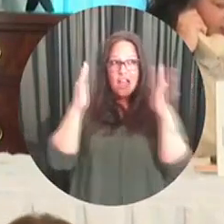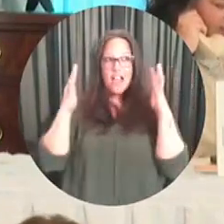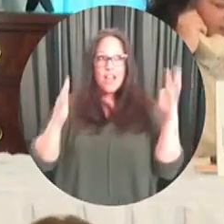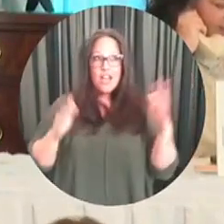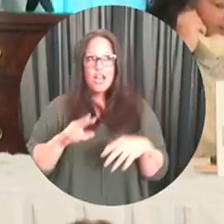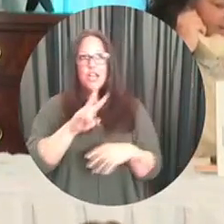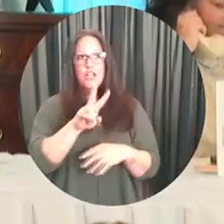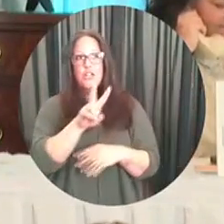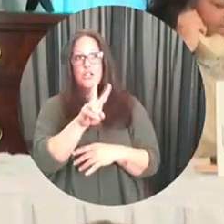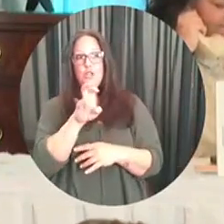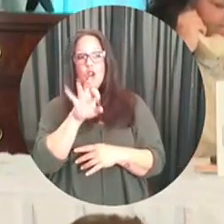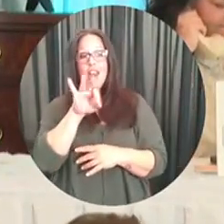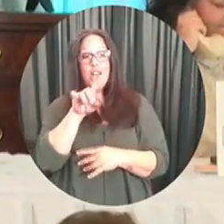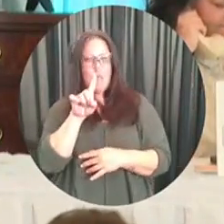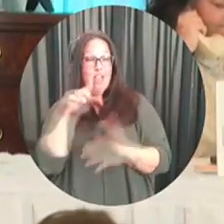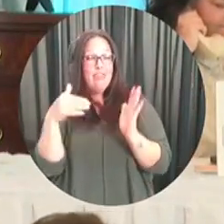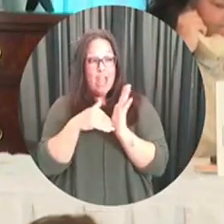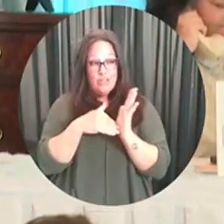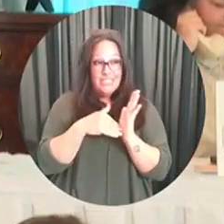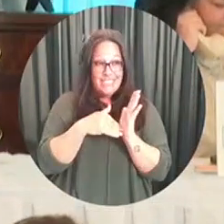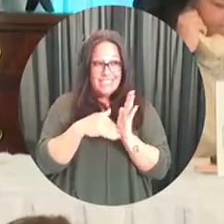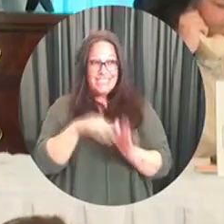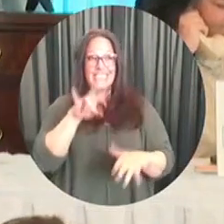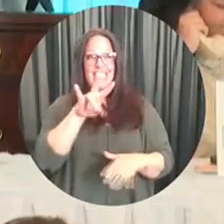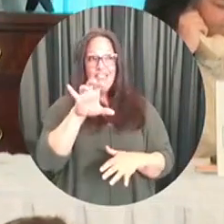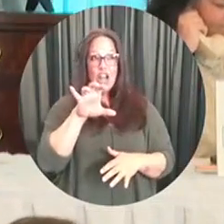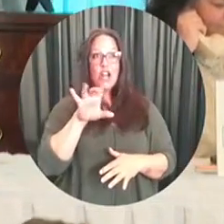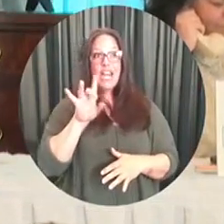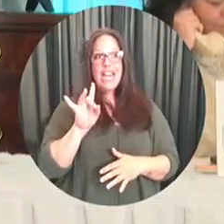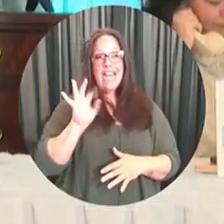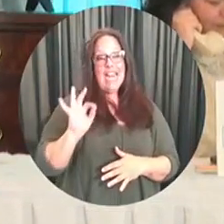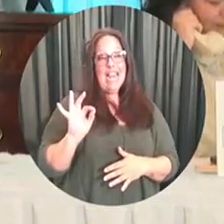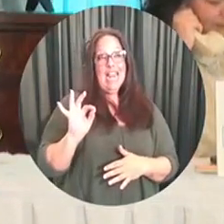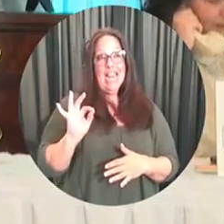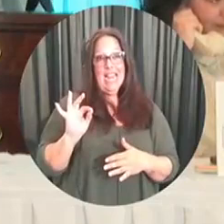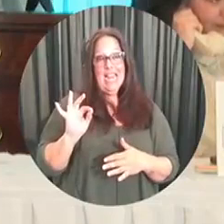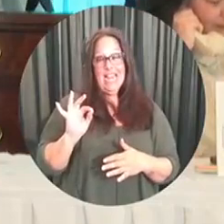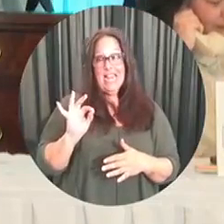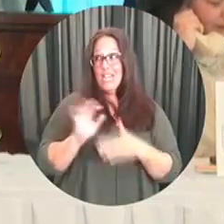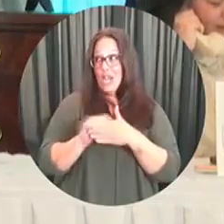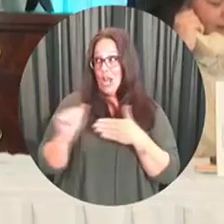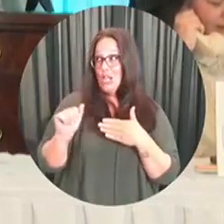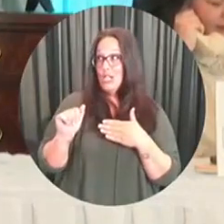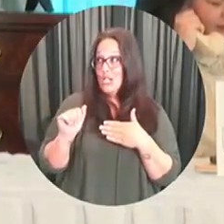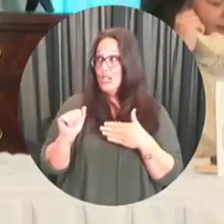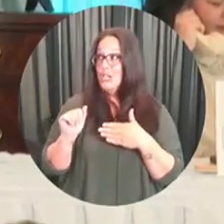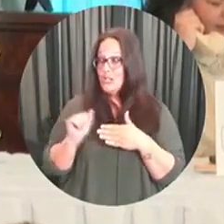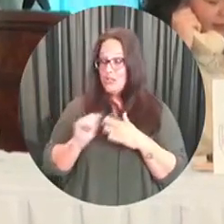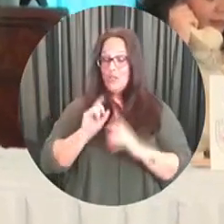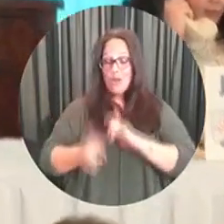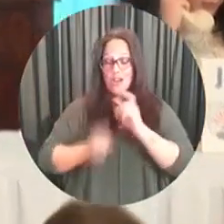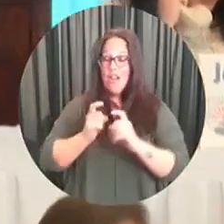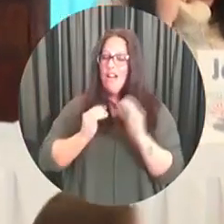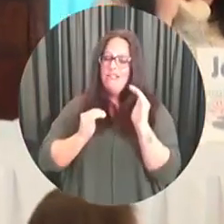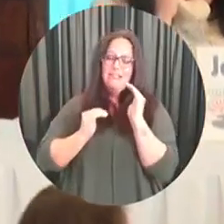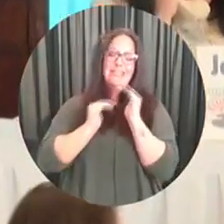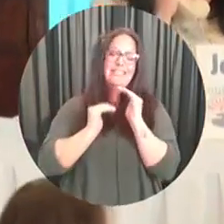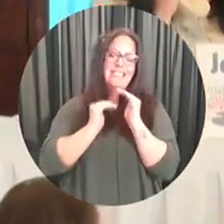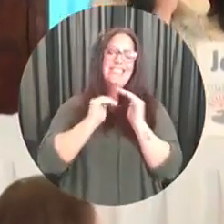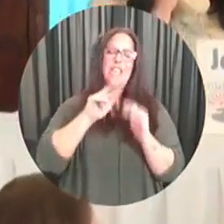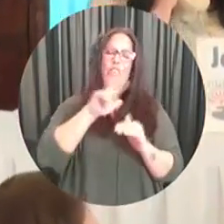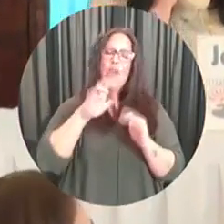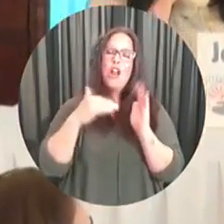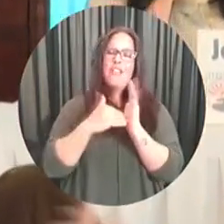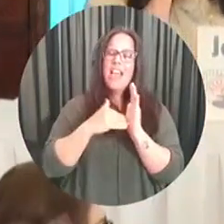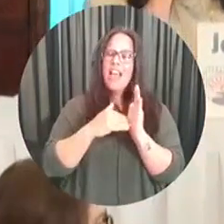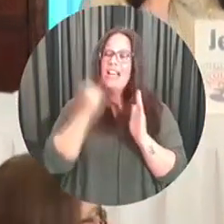We're close, Billy. Yes. I think we're, we can keep going. We're less than $9,000 away from $300,000. And you asked for $300,